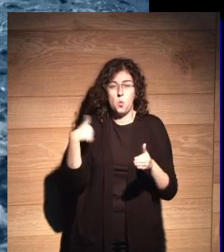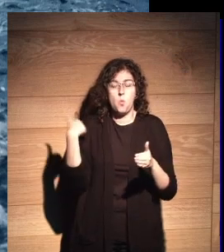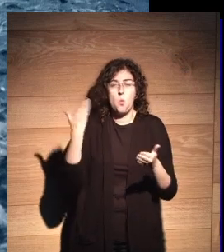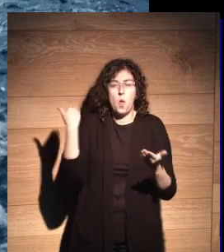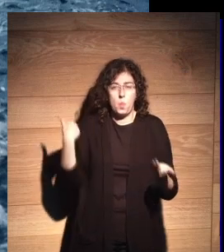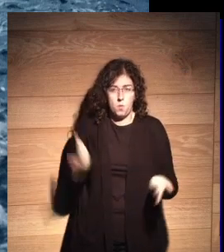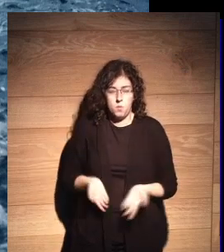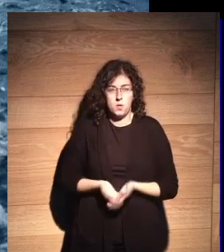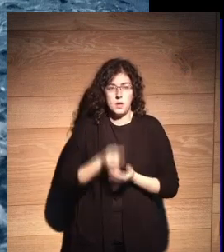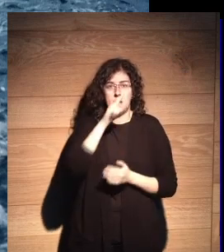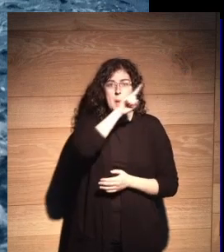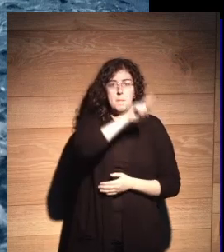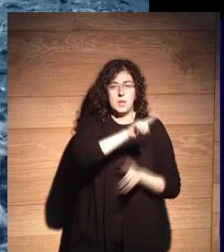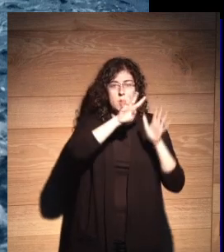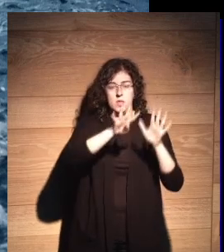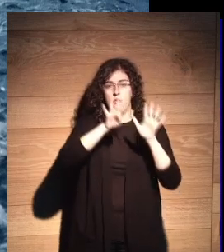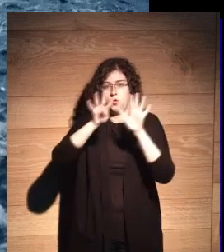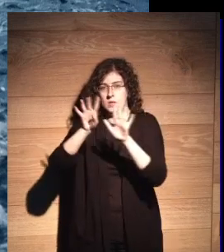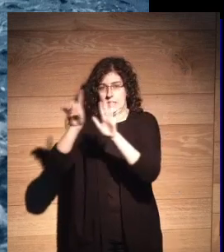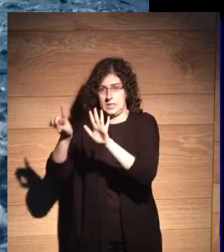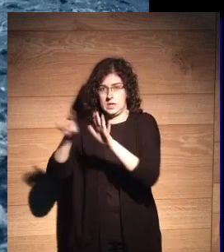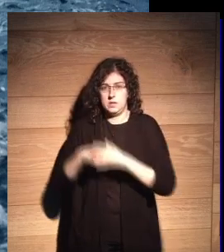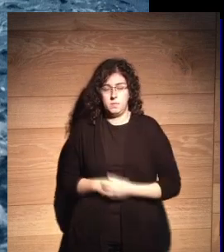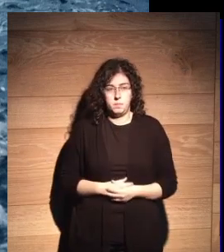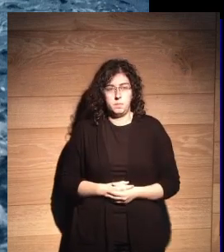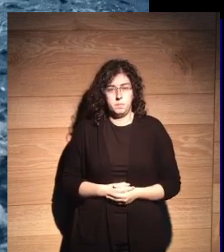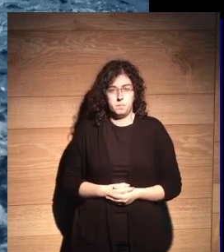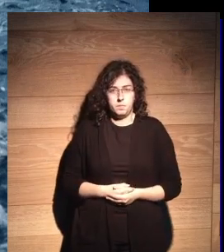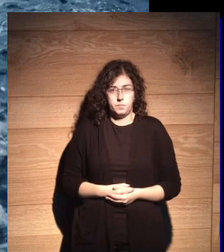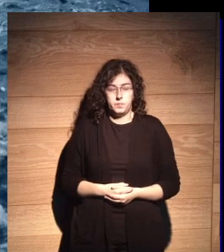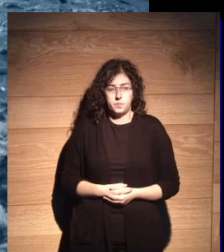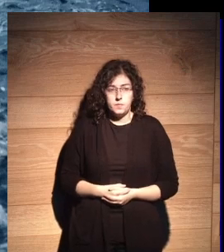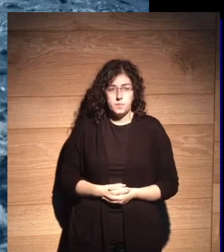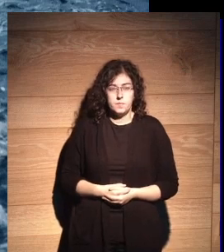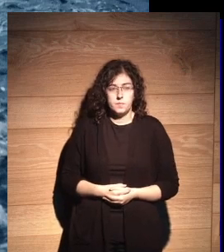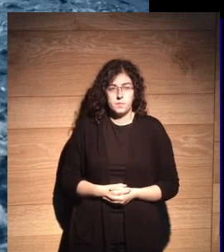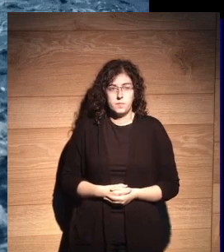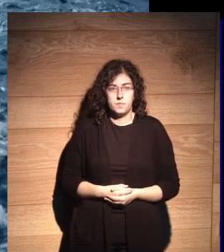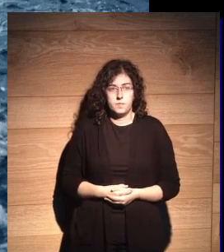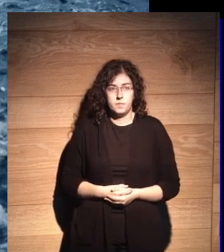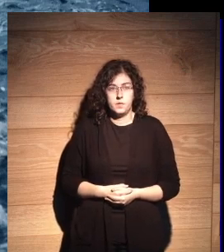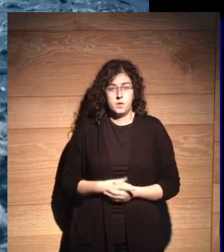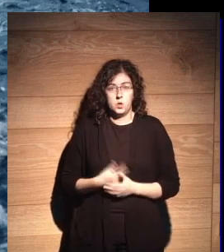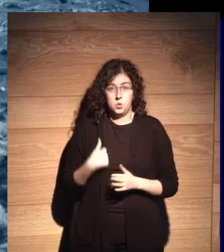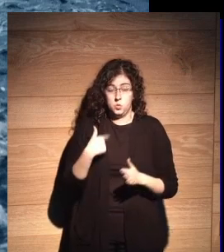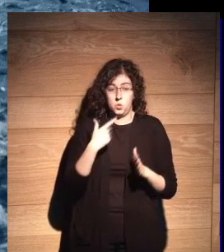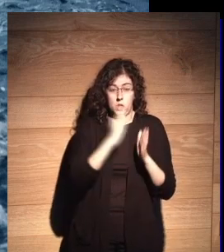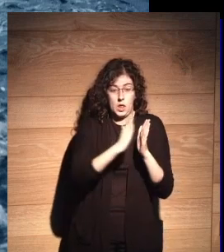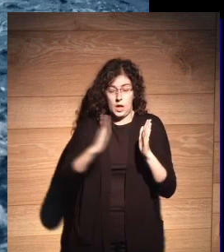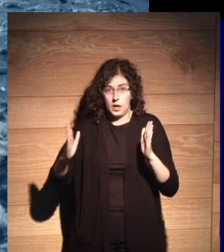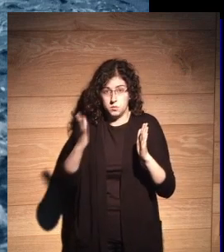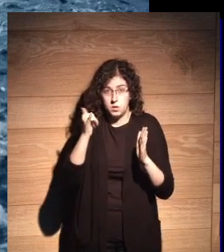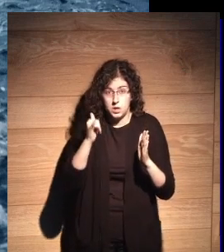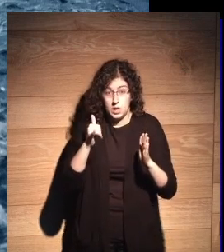1996. You really know each picture when Yeah. it... Oh, congratulations. So you have your own archive, Yeah, always yeah. accessible.